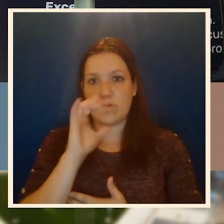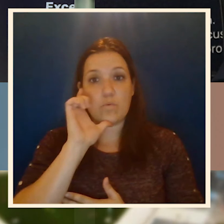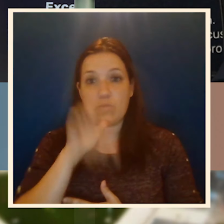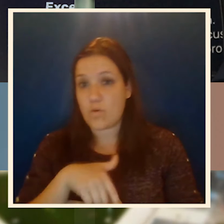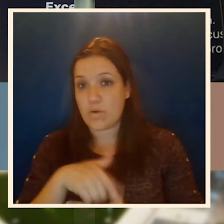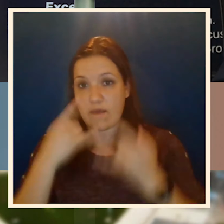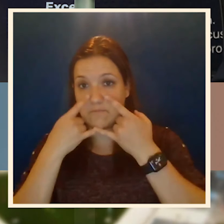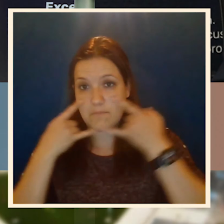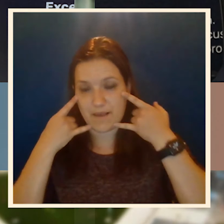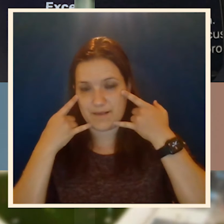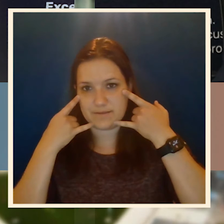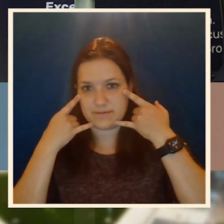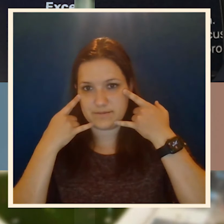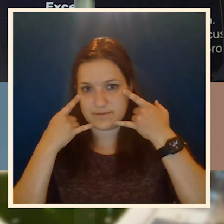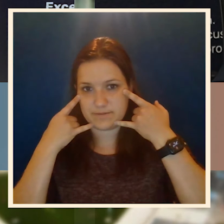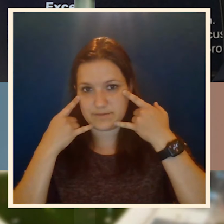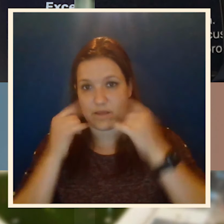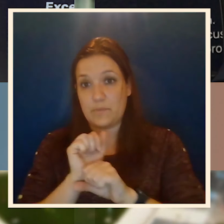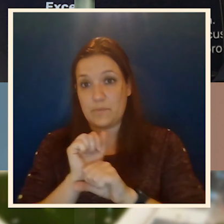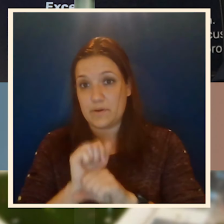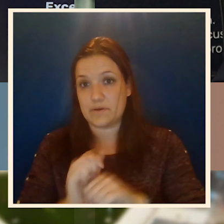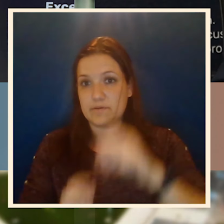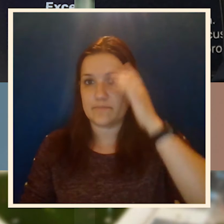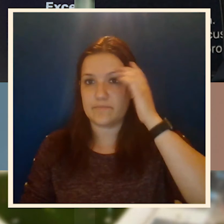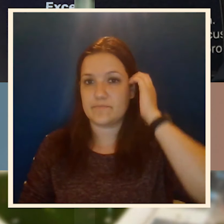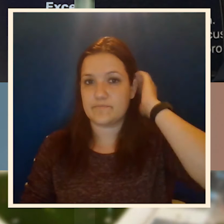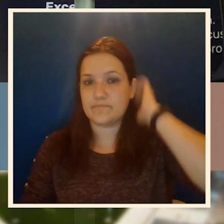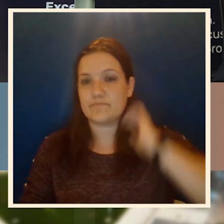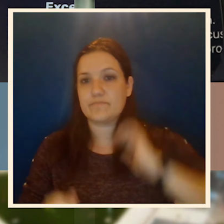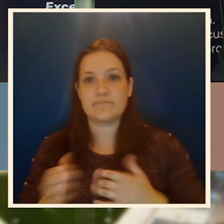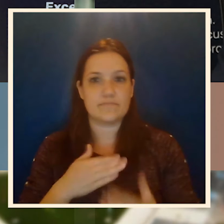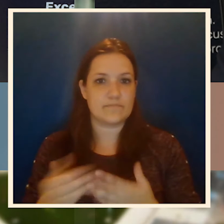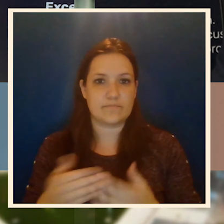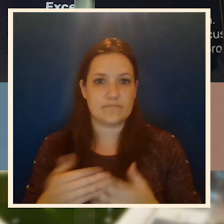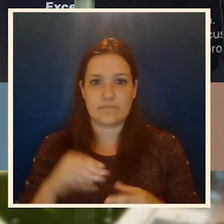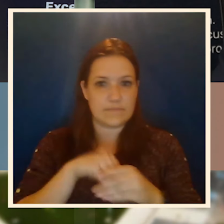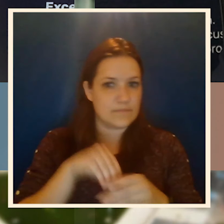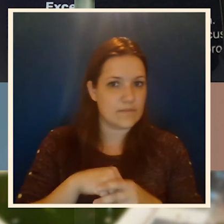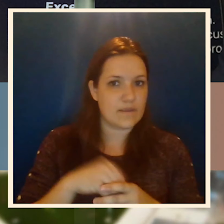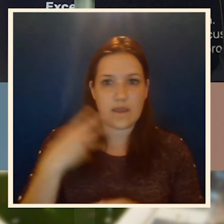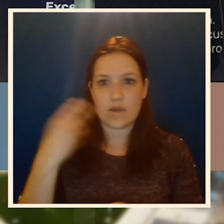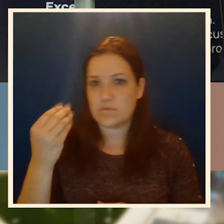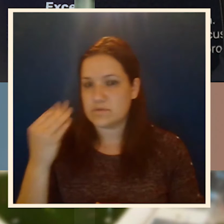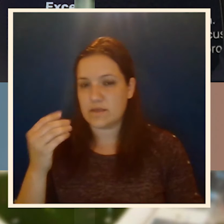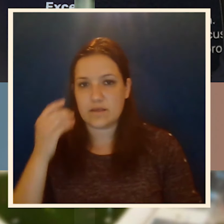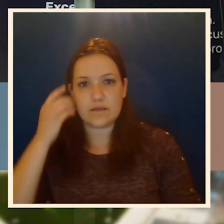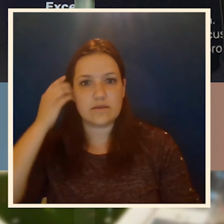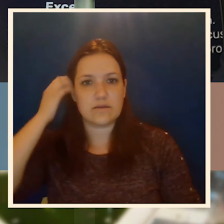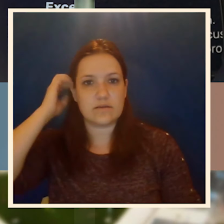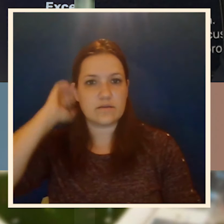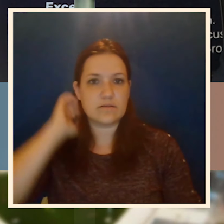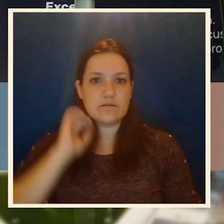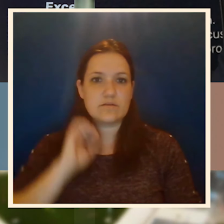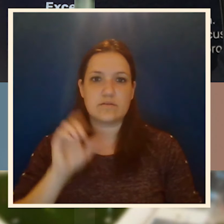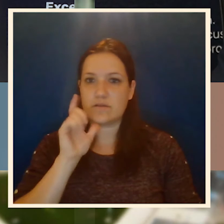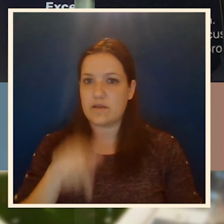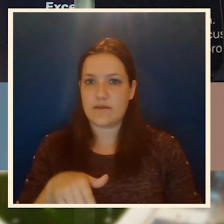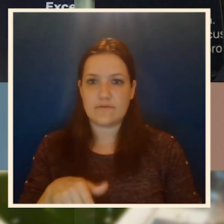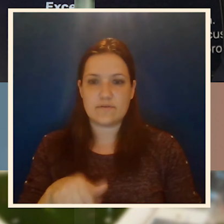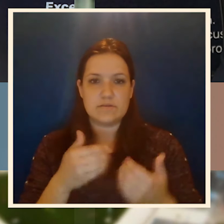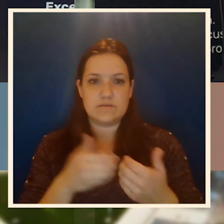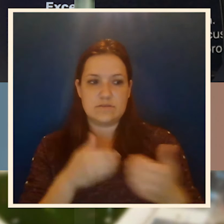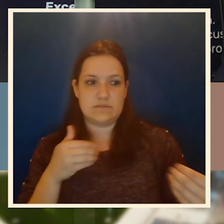vaccinated workers, effective today or maybe tomorrow morning, no longer have to wear a mask at work in any